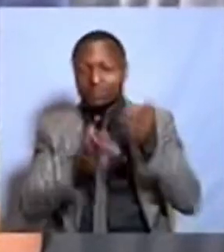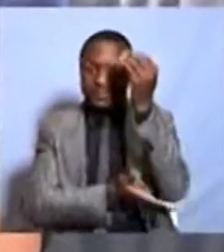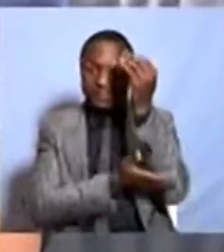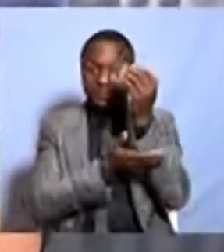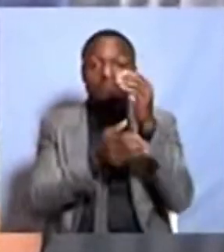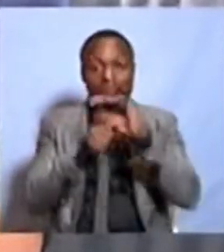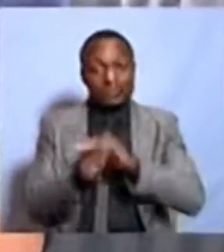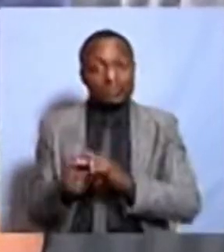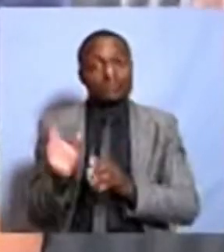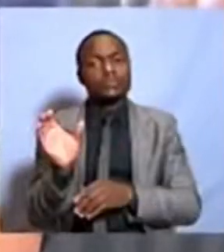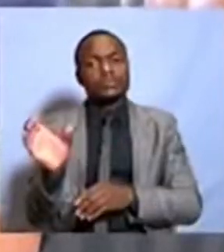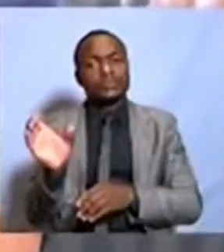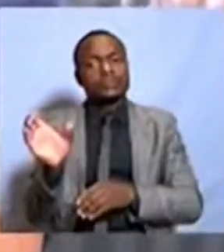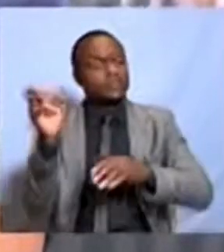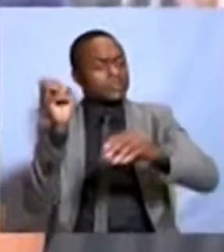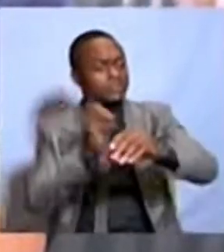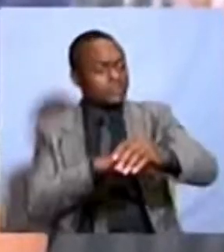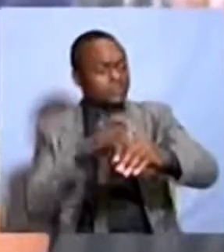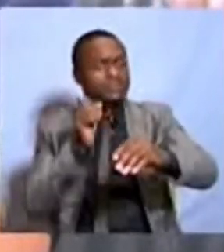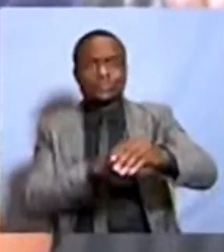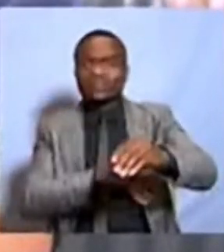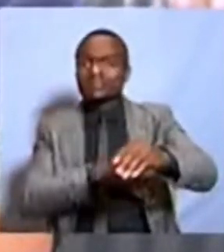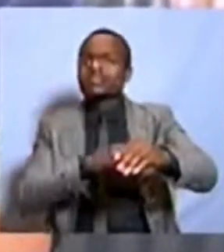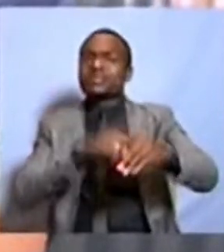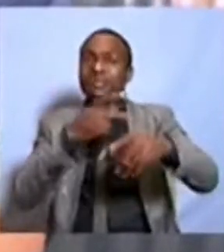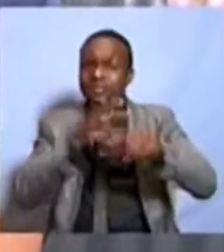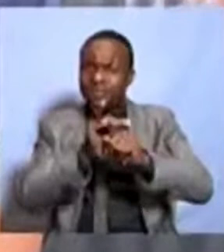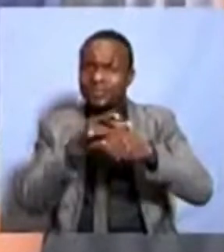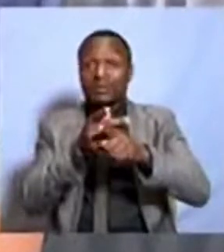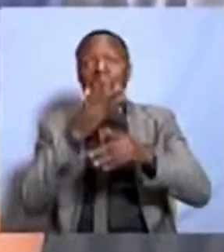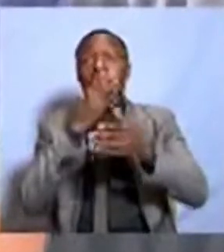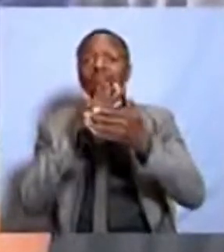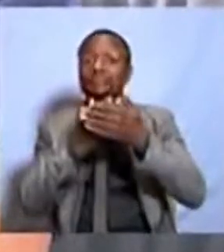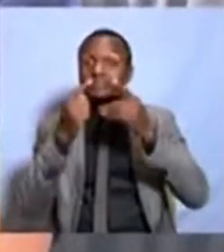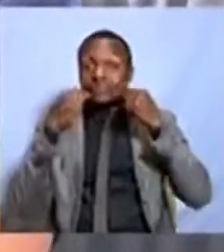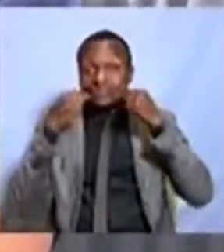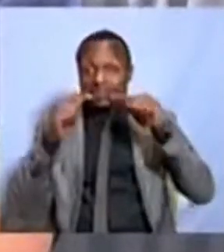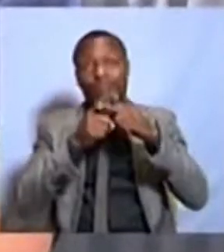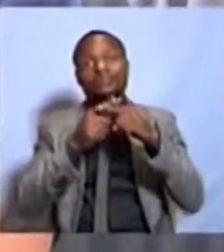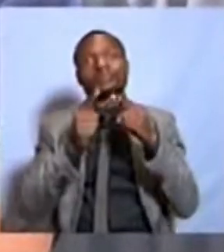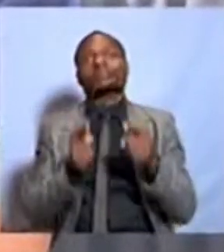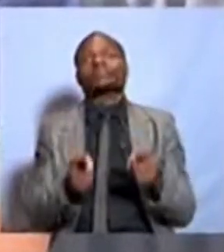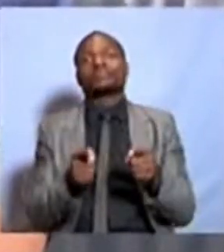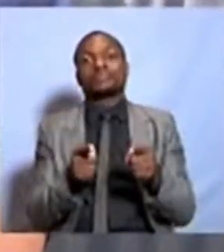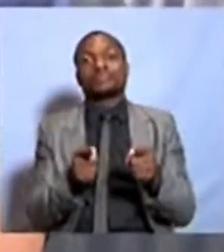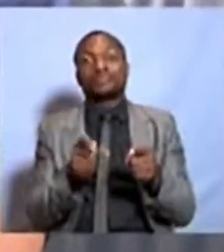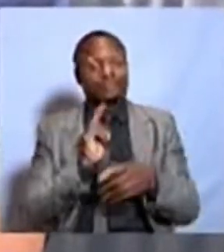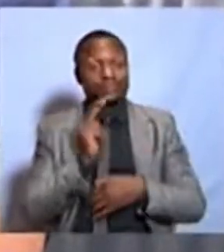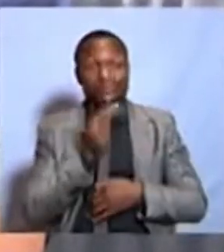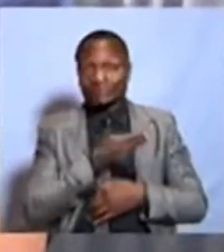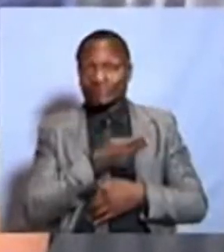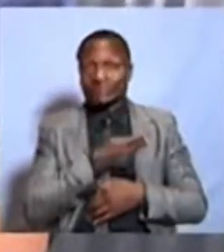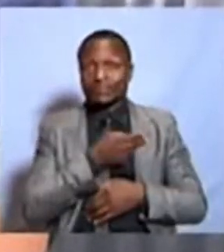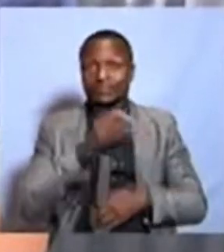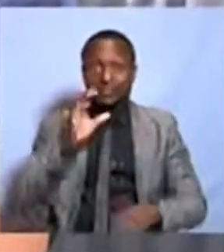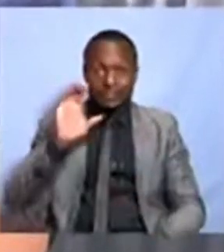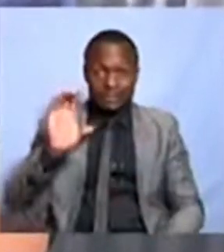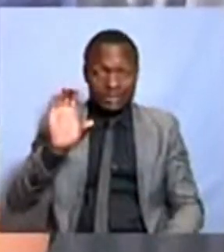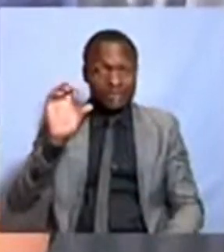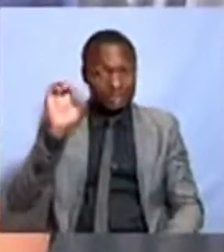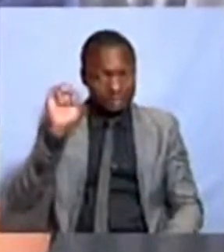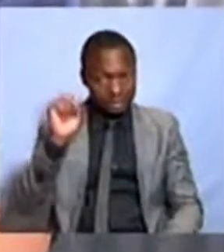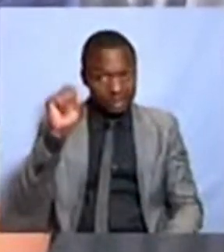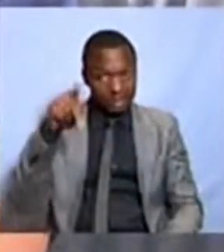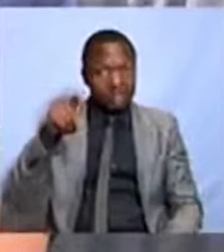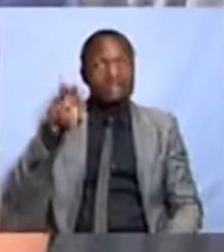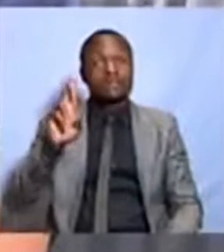sector investment, productivity, good pronouncements, but for us as CSPR, our concern